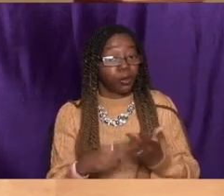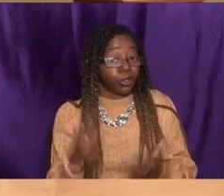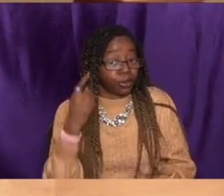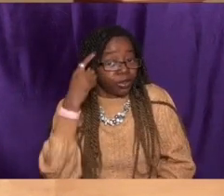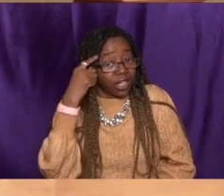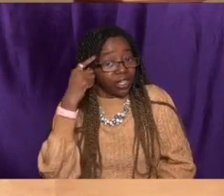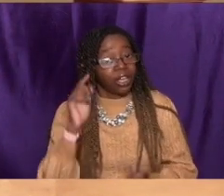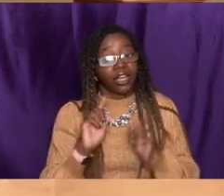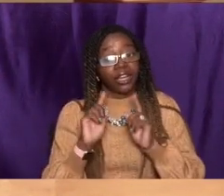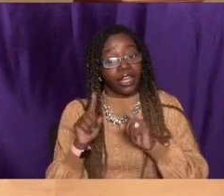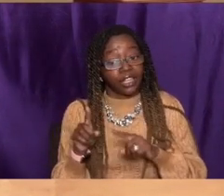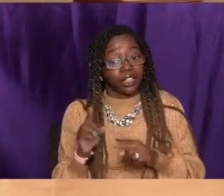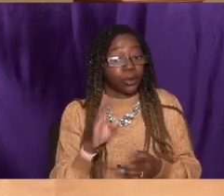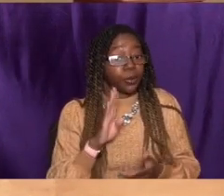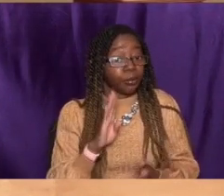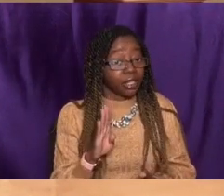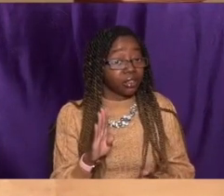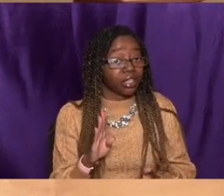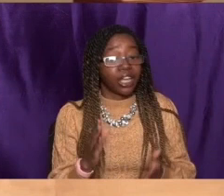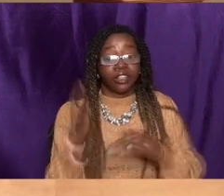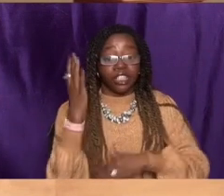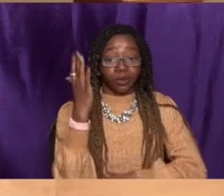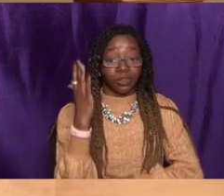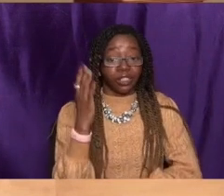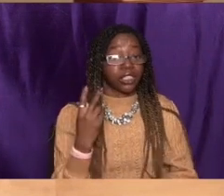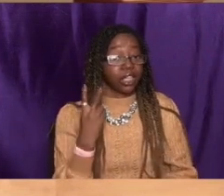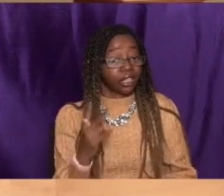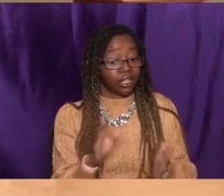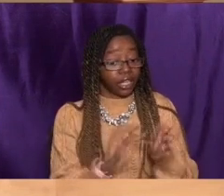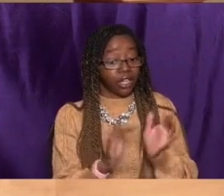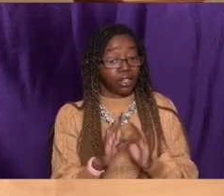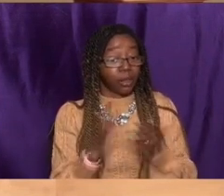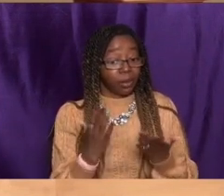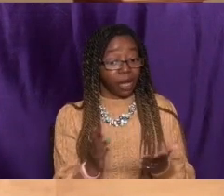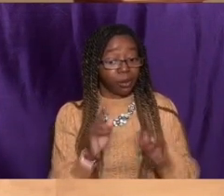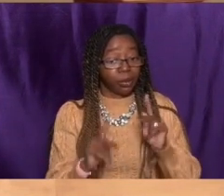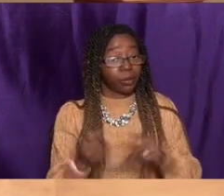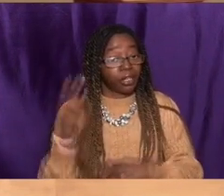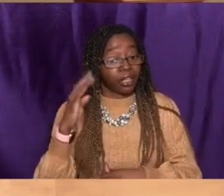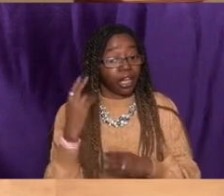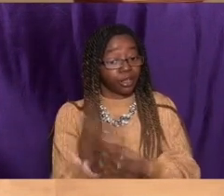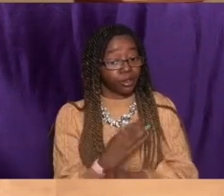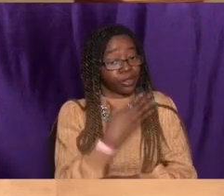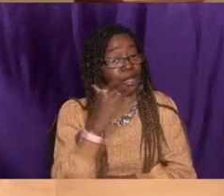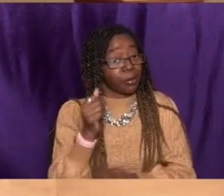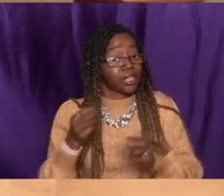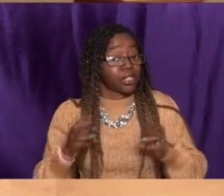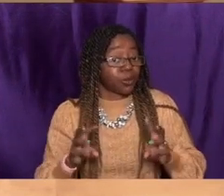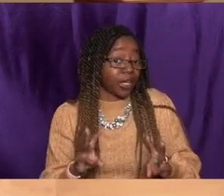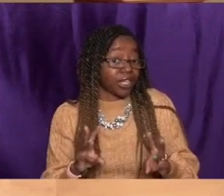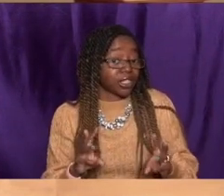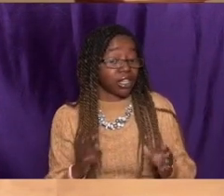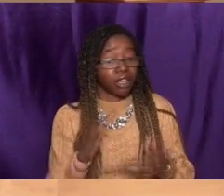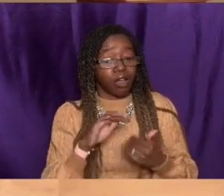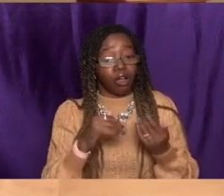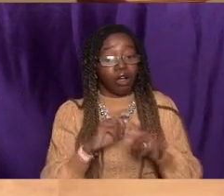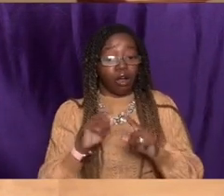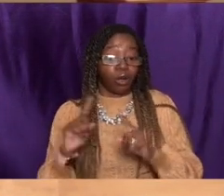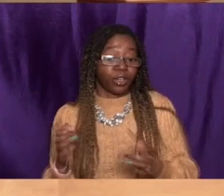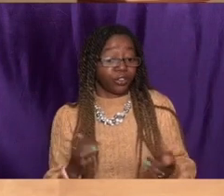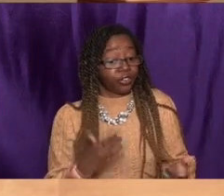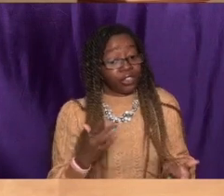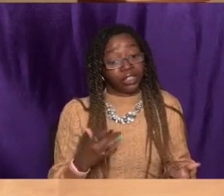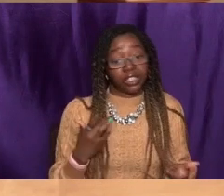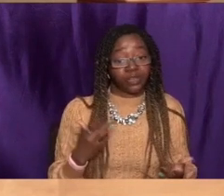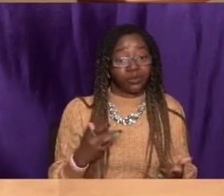our response would be. So this morning, let's take a look at the Bible, people that God used the greatest ways and had all kinds of feelings. You know,